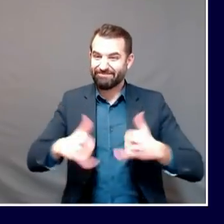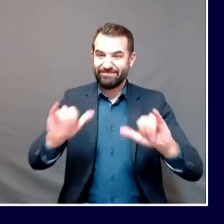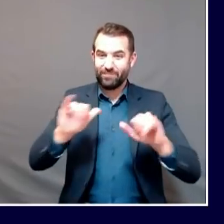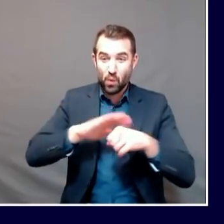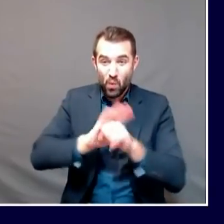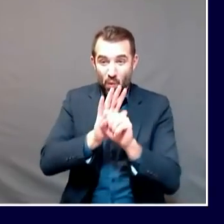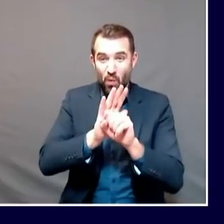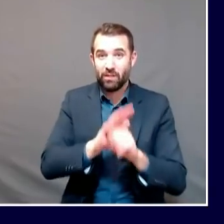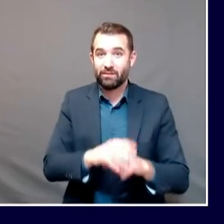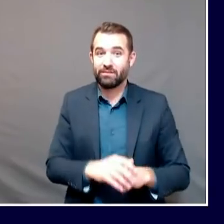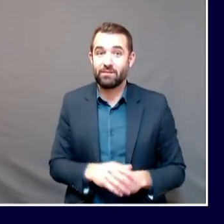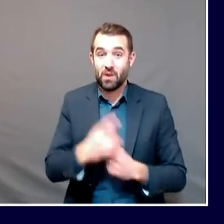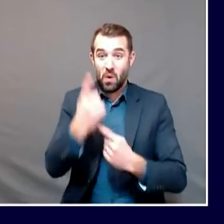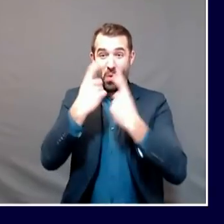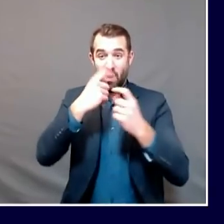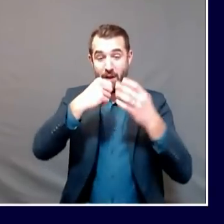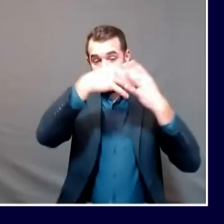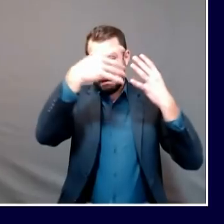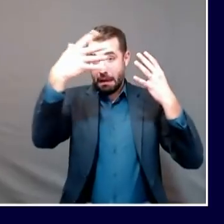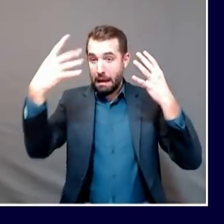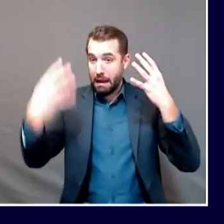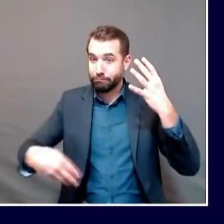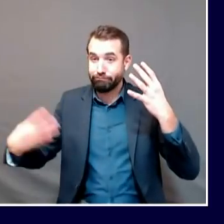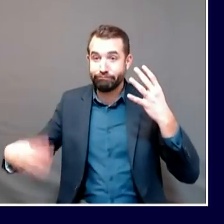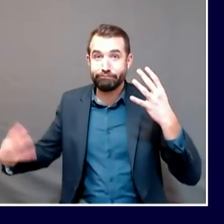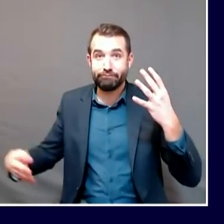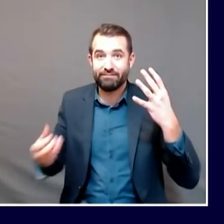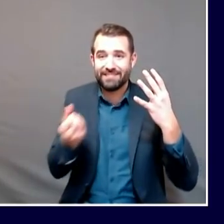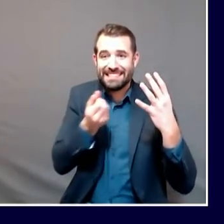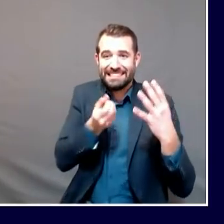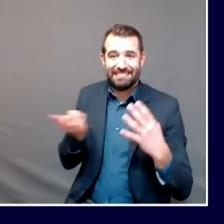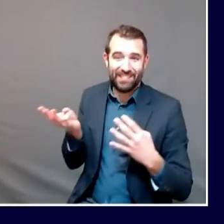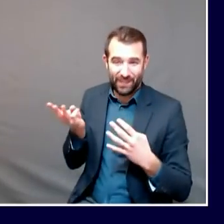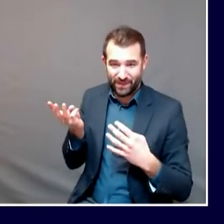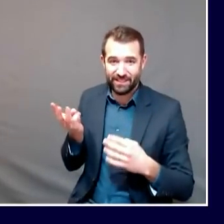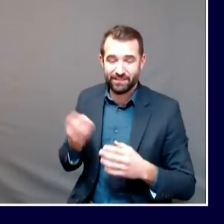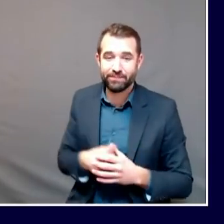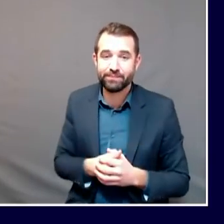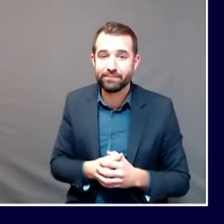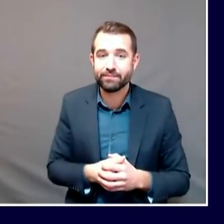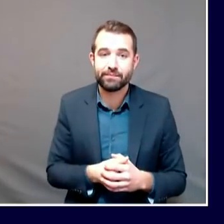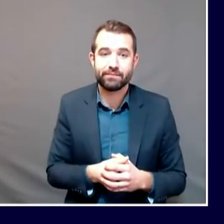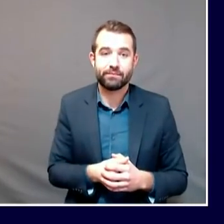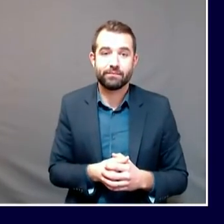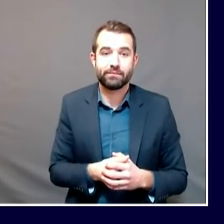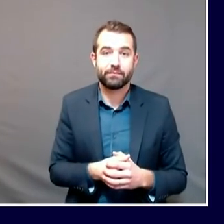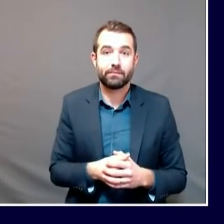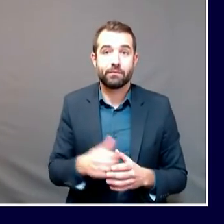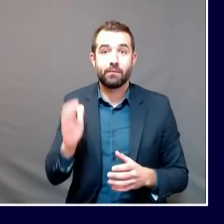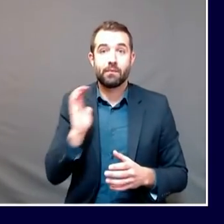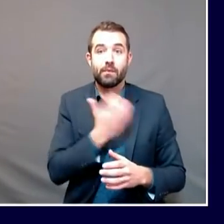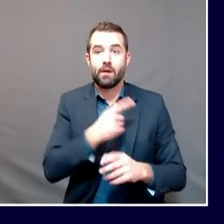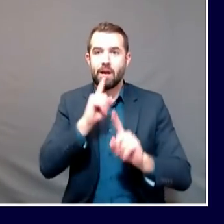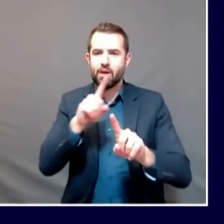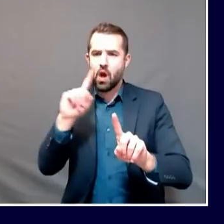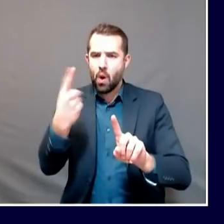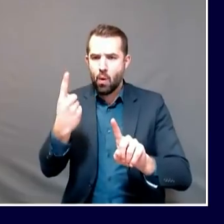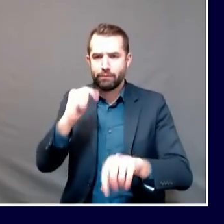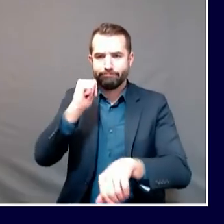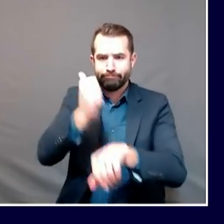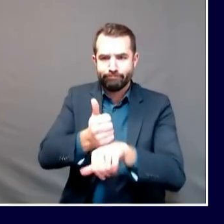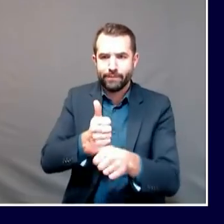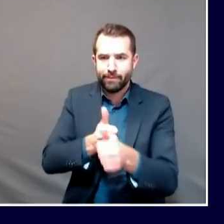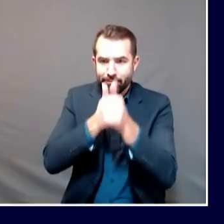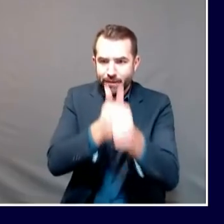best to fill that void and provide truthful, honest, scientifically based answers for all of your vaccine